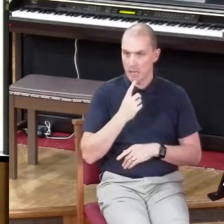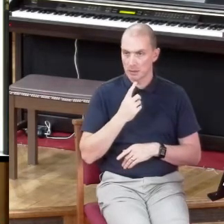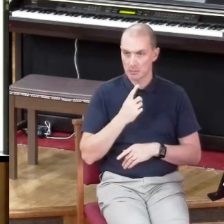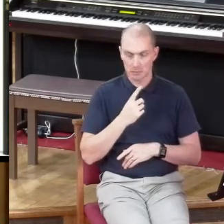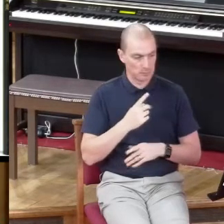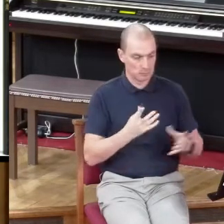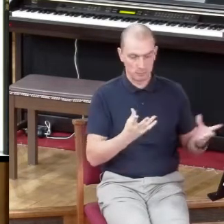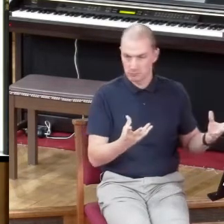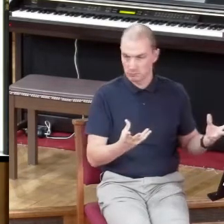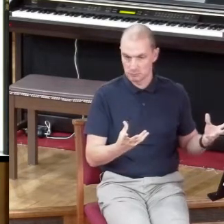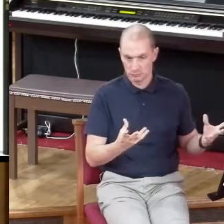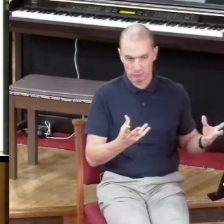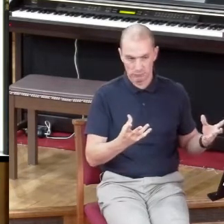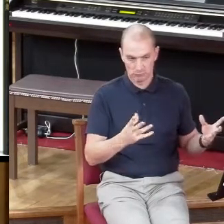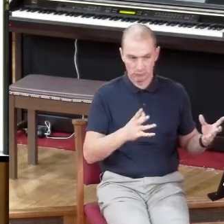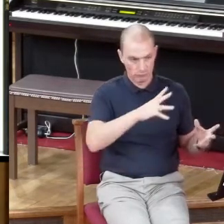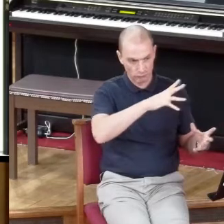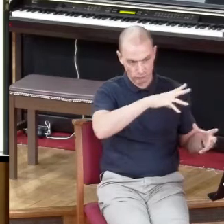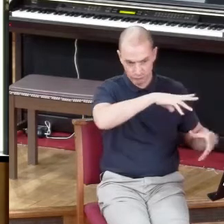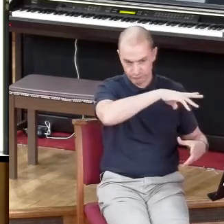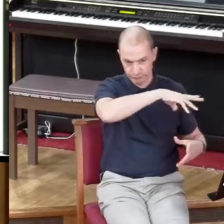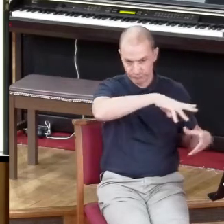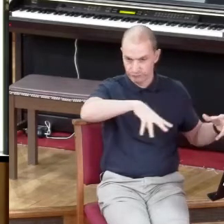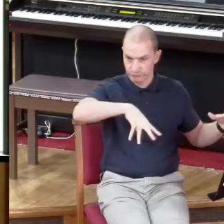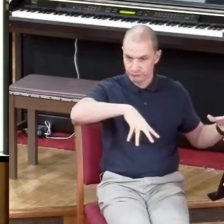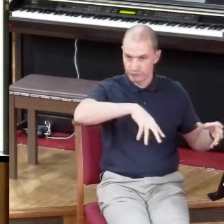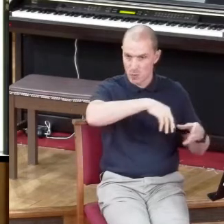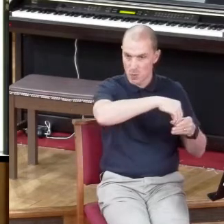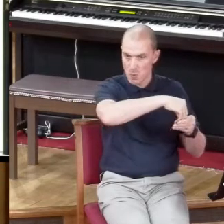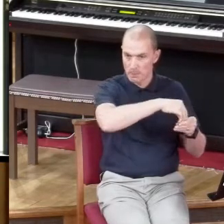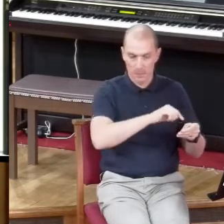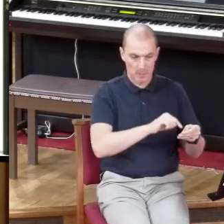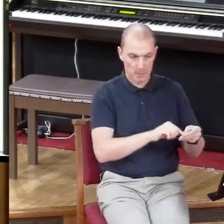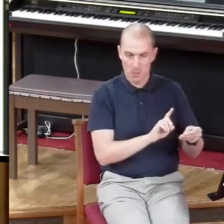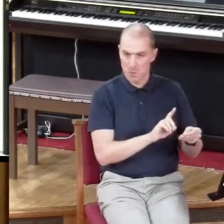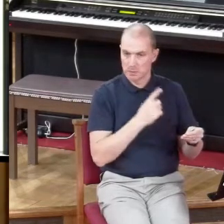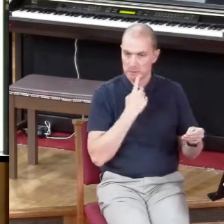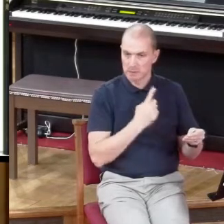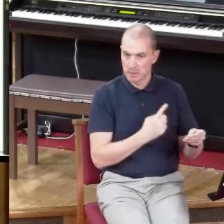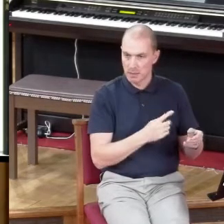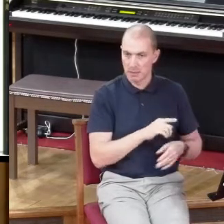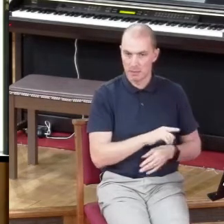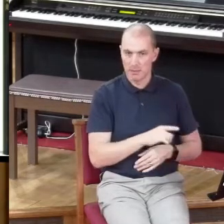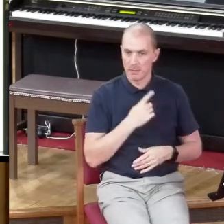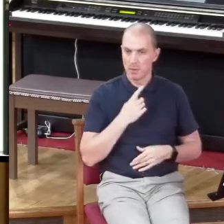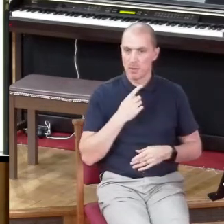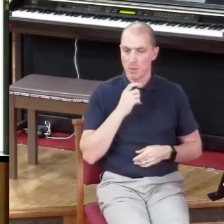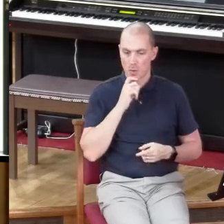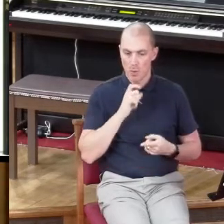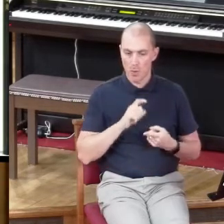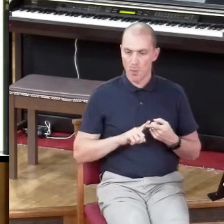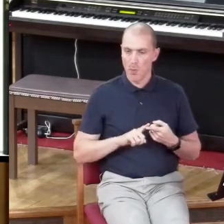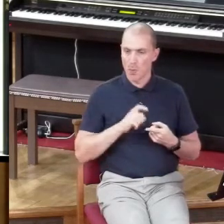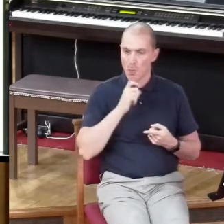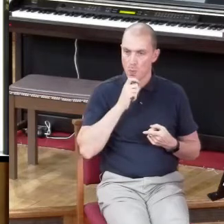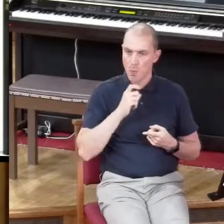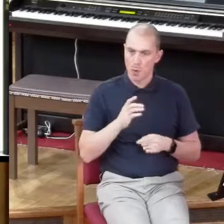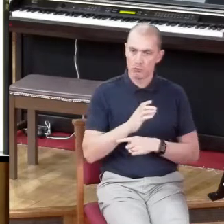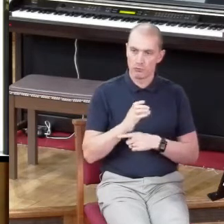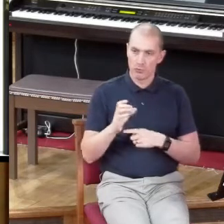the whole of the scriptures in that way. This is what they're concerned about. This is what we need to know, who Christ is, why Christ came, and what